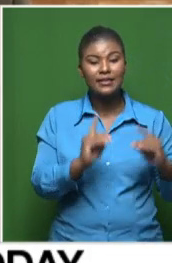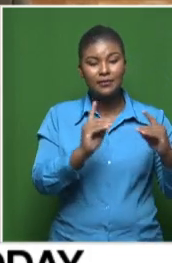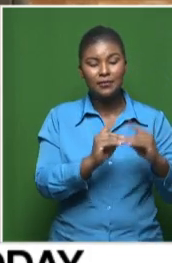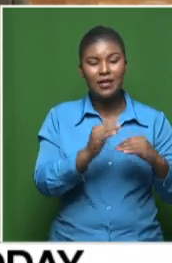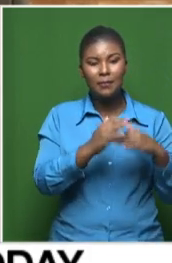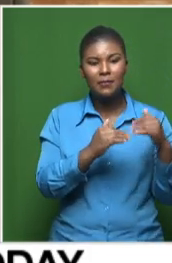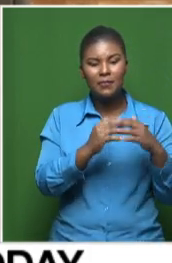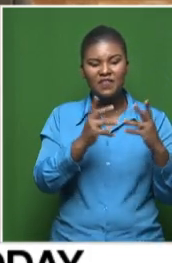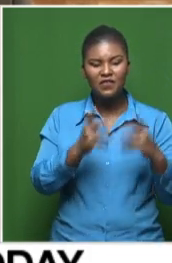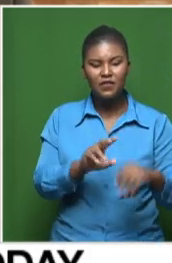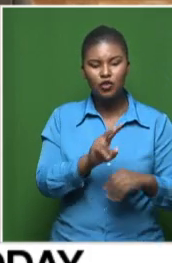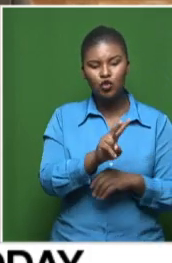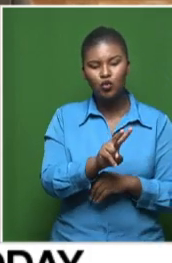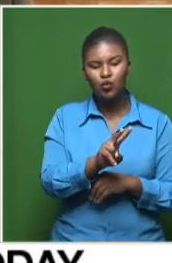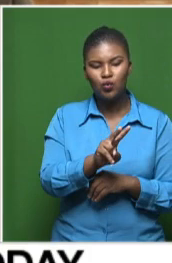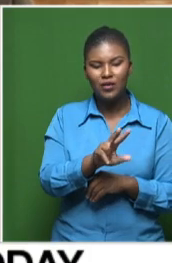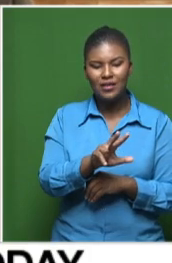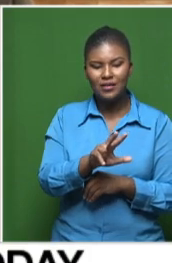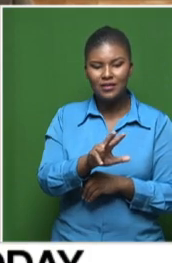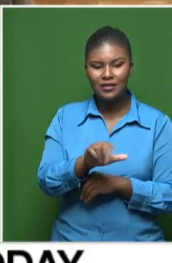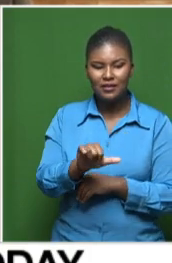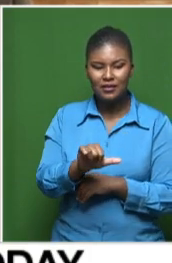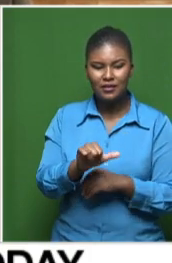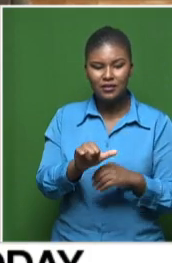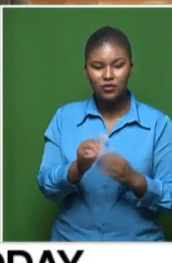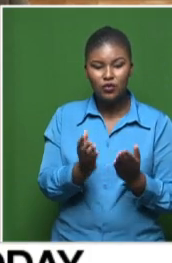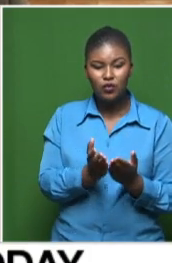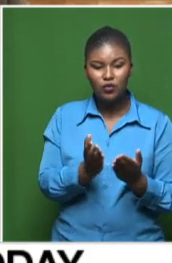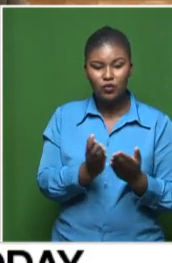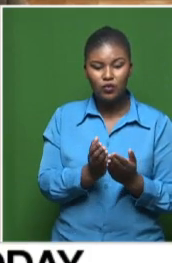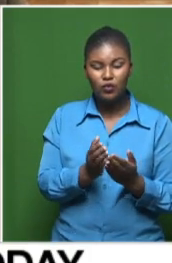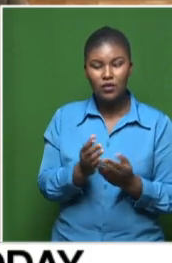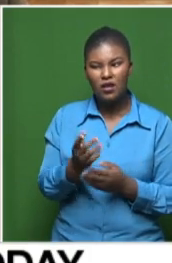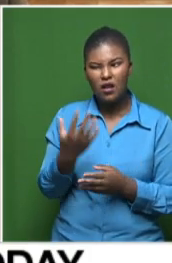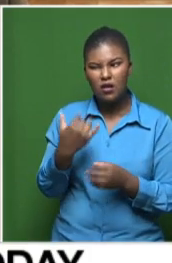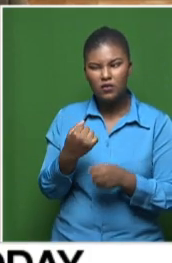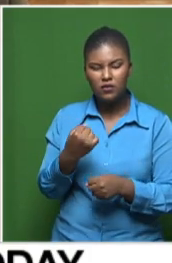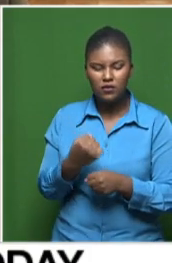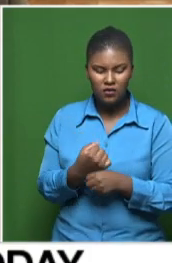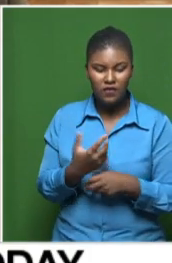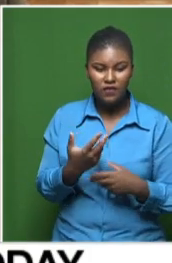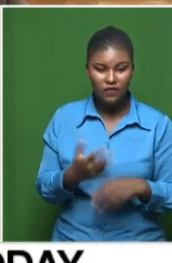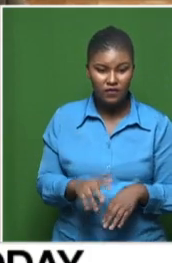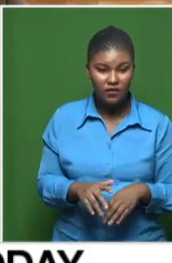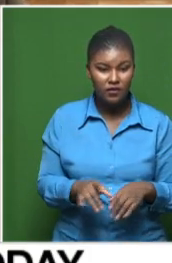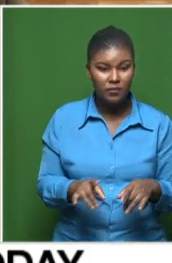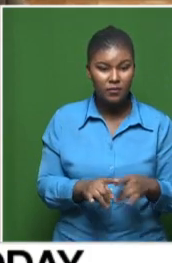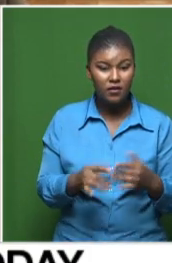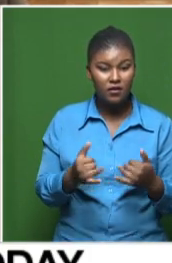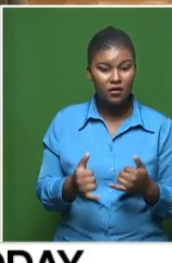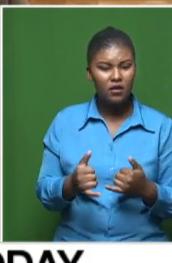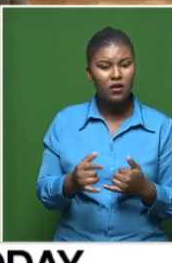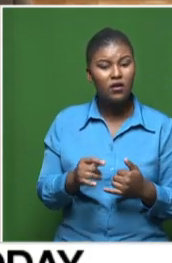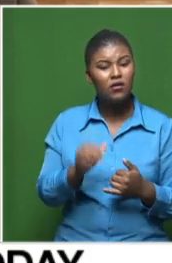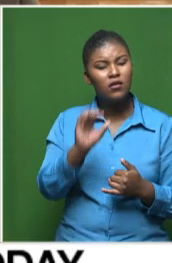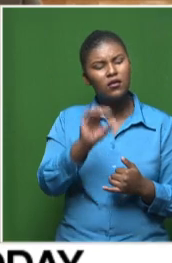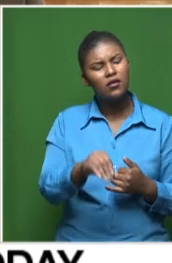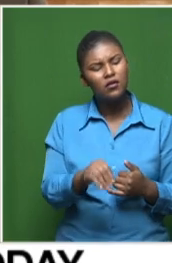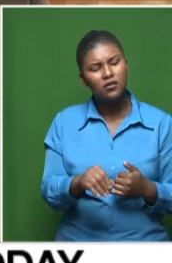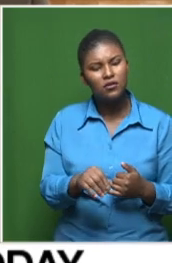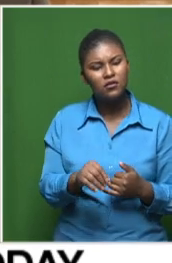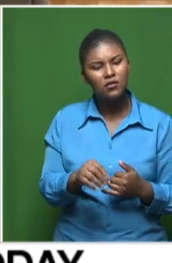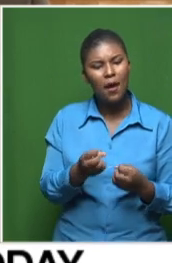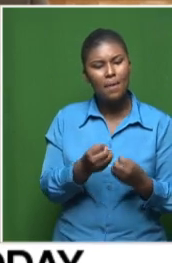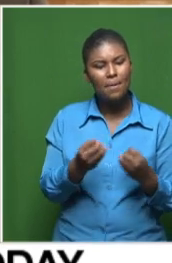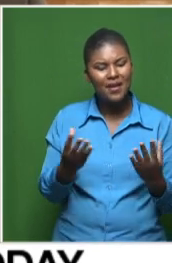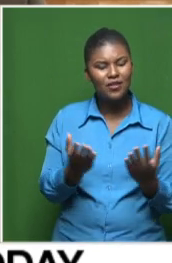built 286 schools in the last year. So it begs the question, how